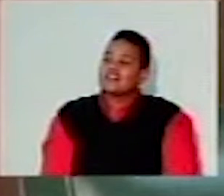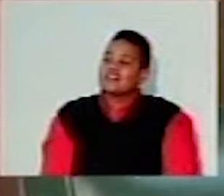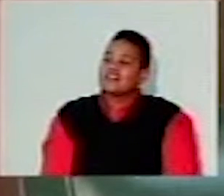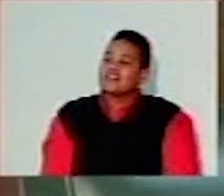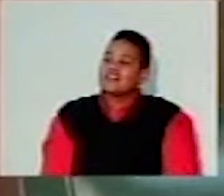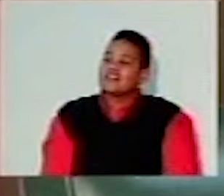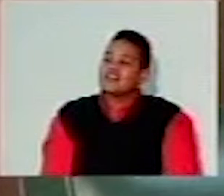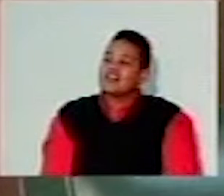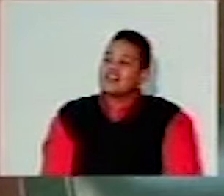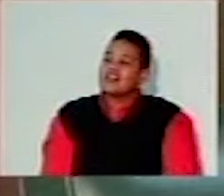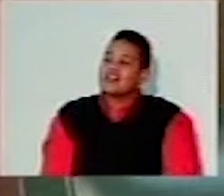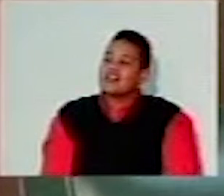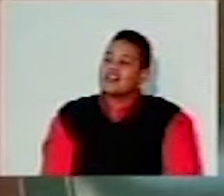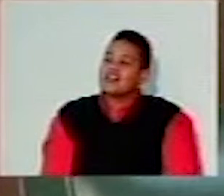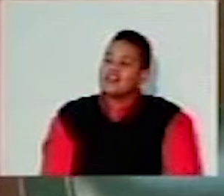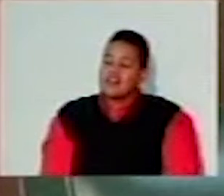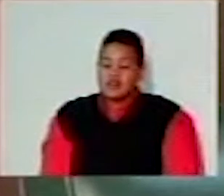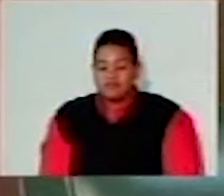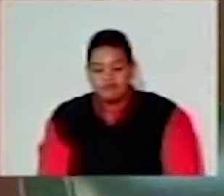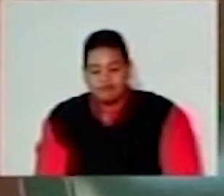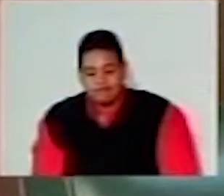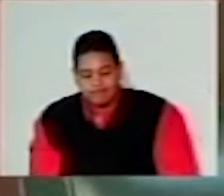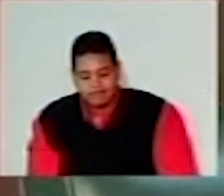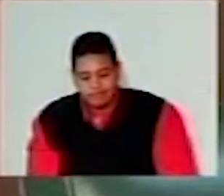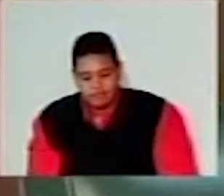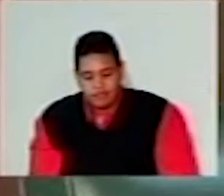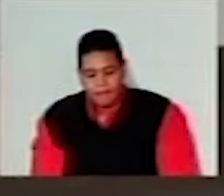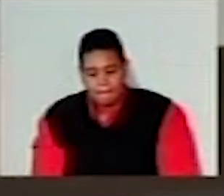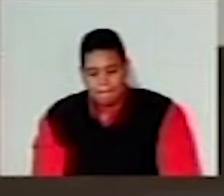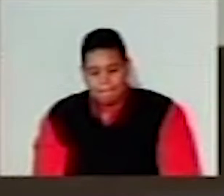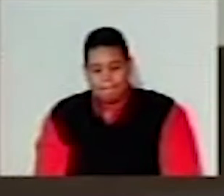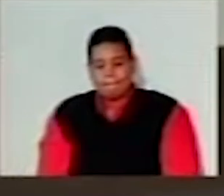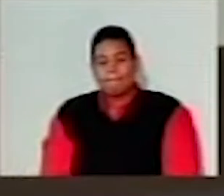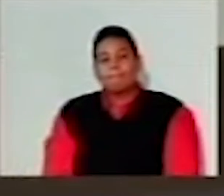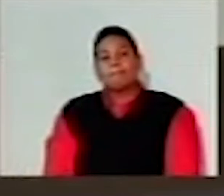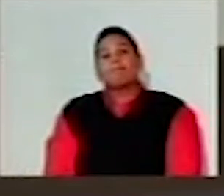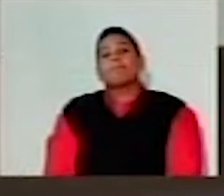what we're saying, what you have here, Mr. Speaker, several